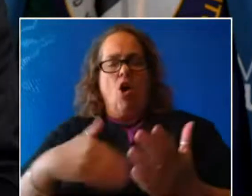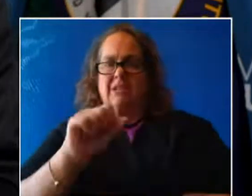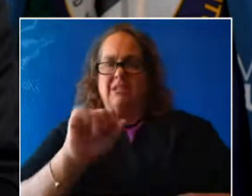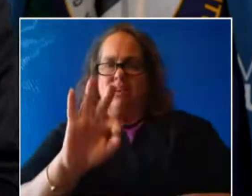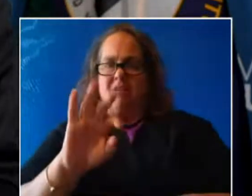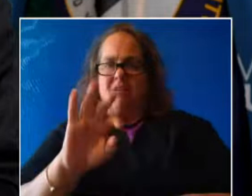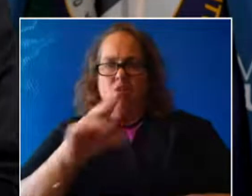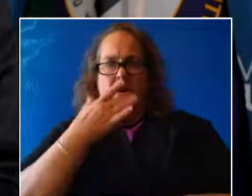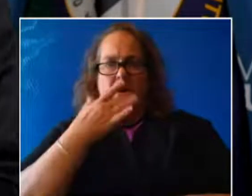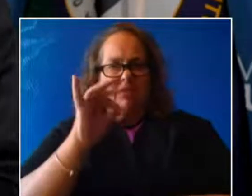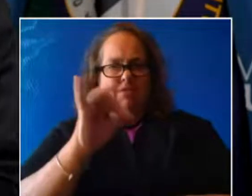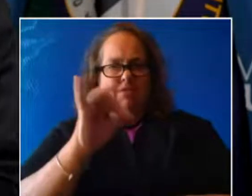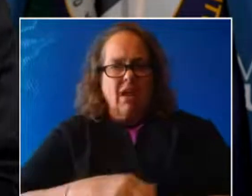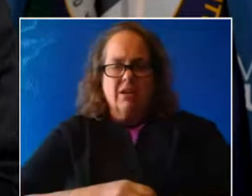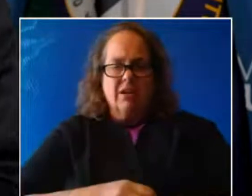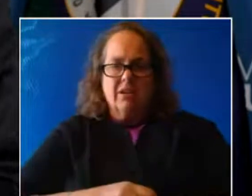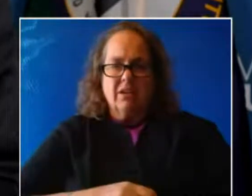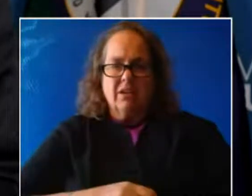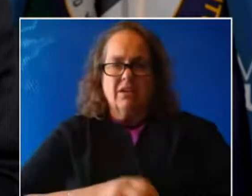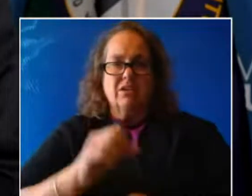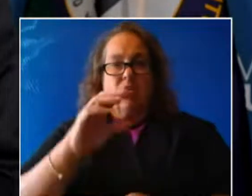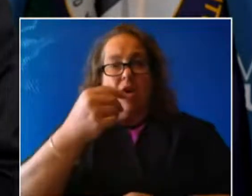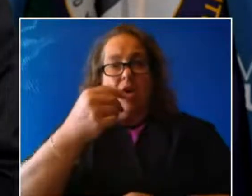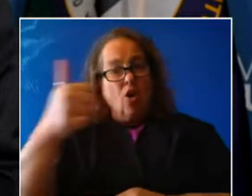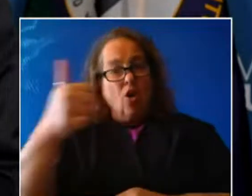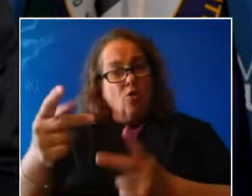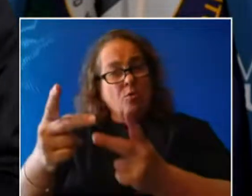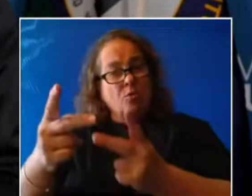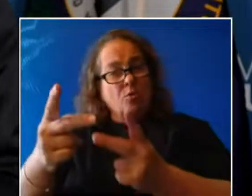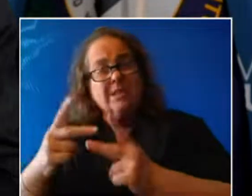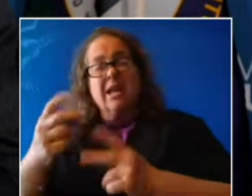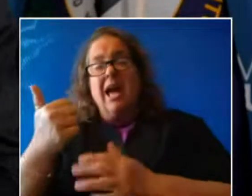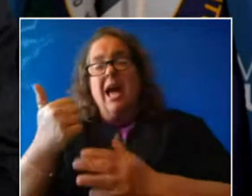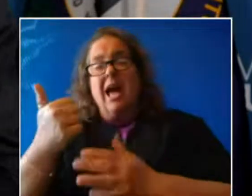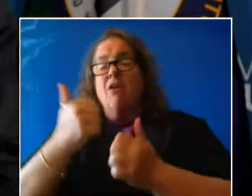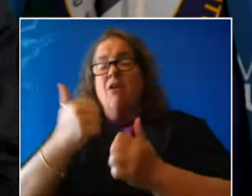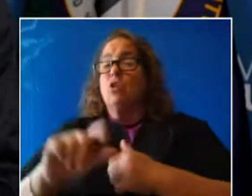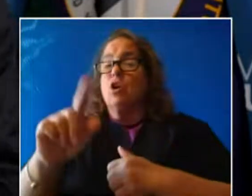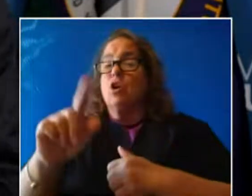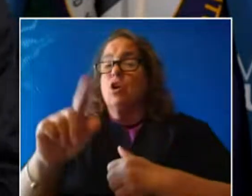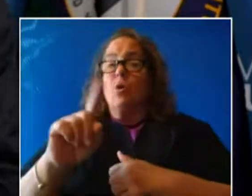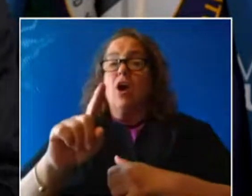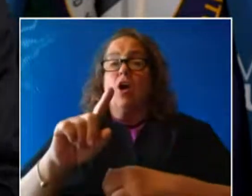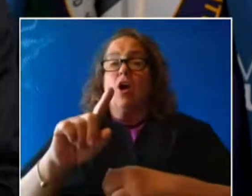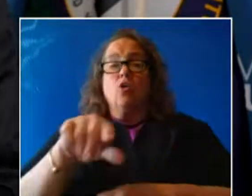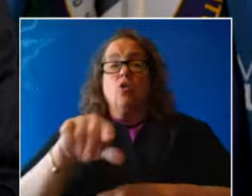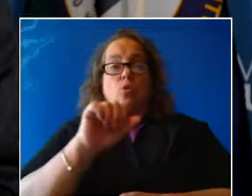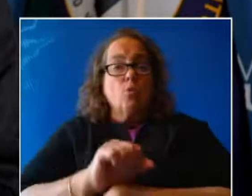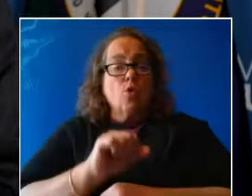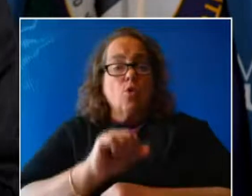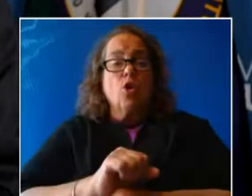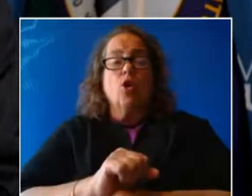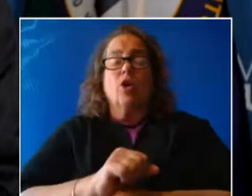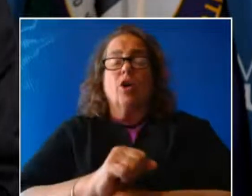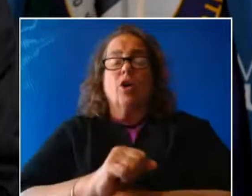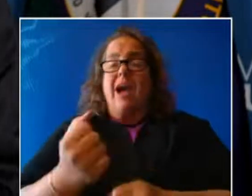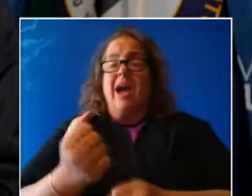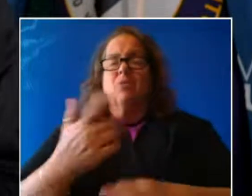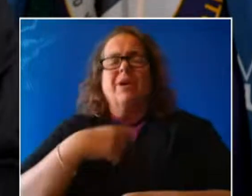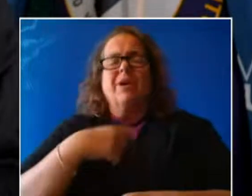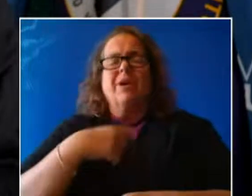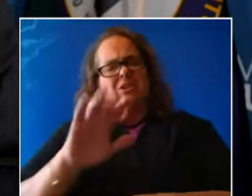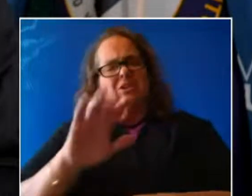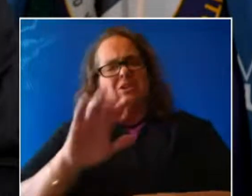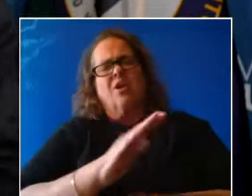other facilities and everywhere else, every place of employment, we need your help. We need you